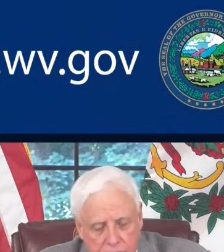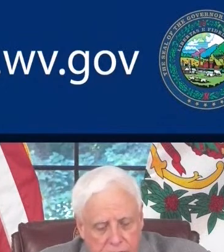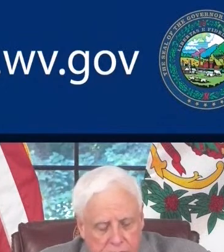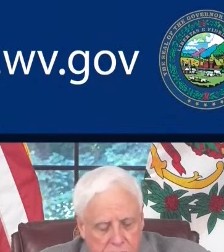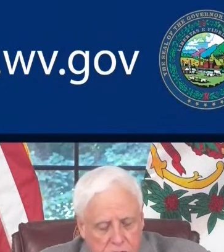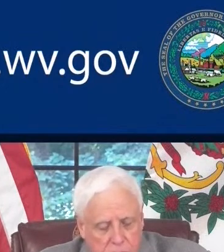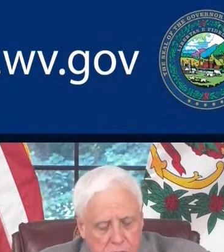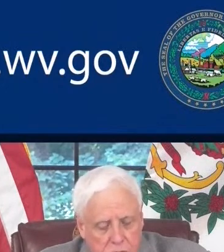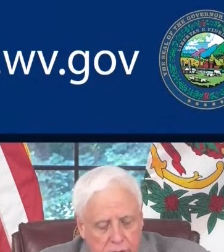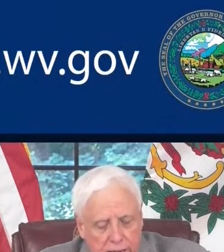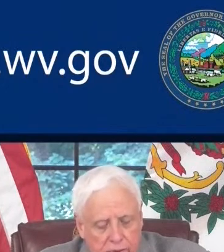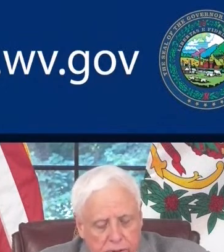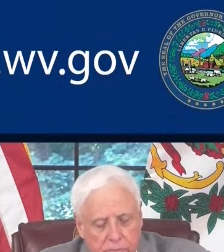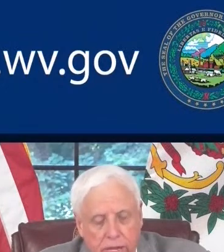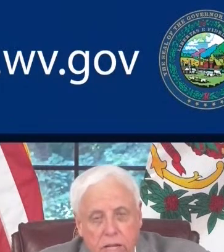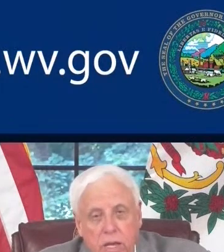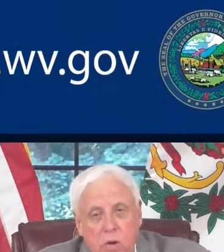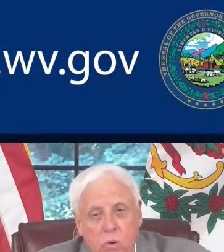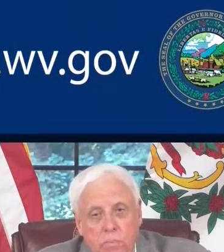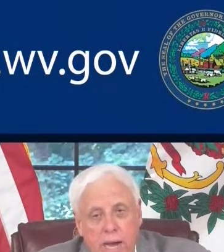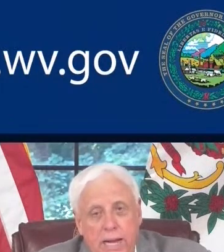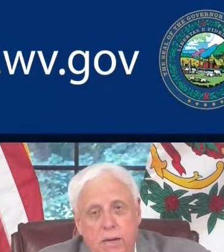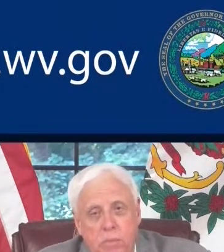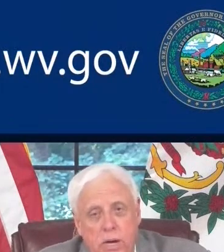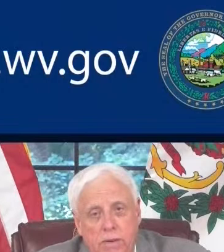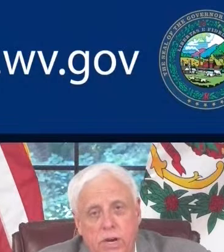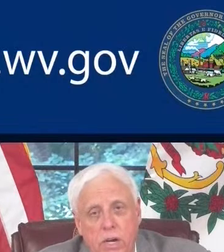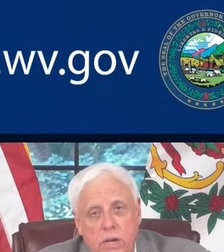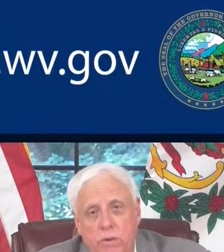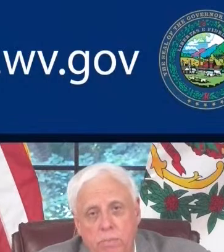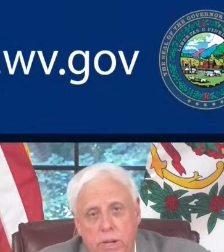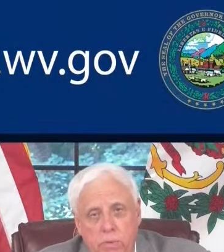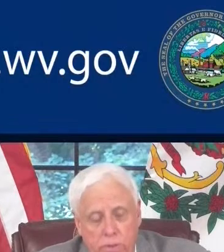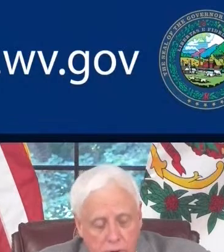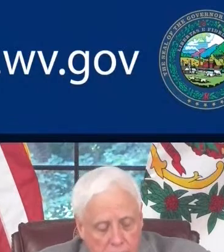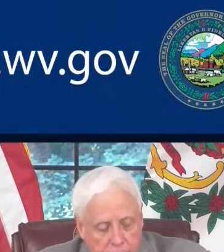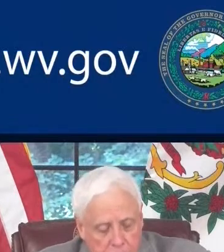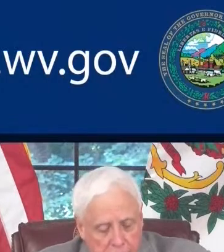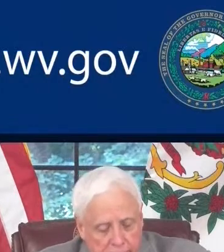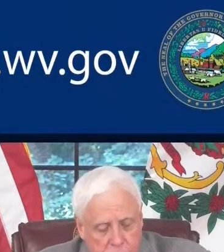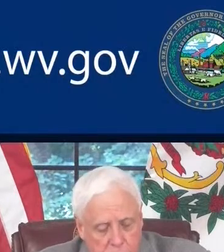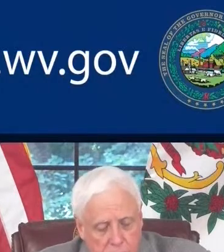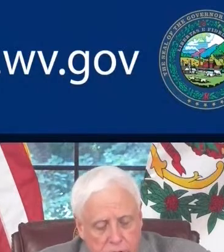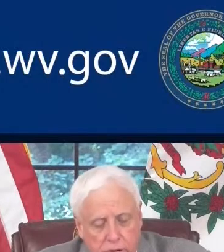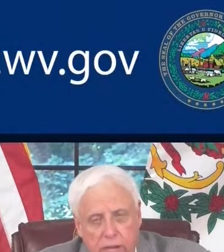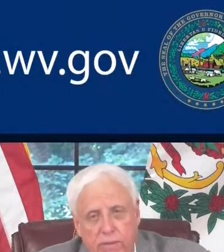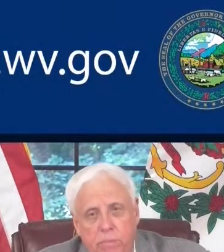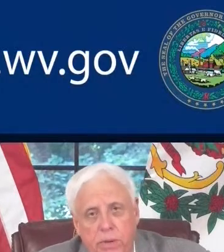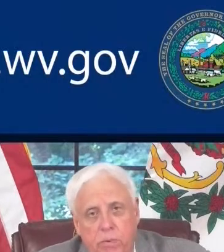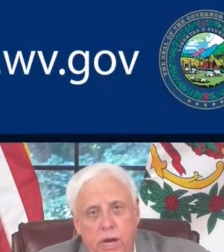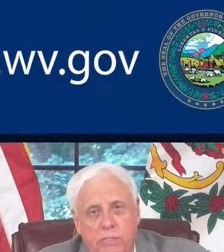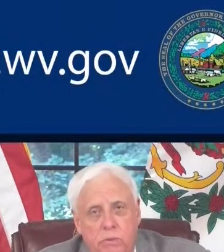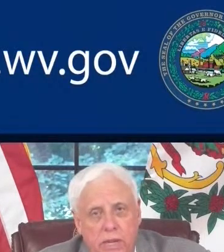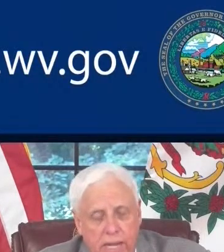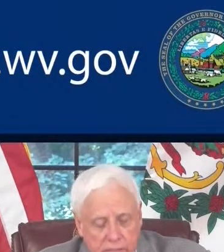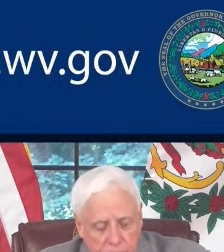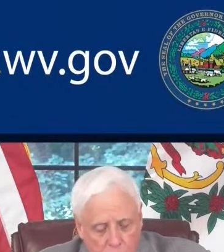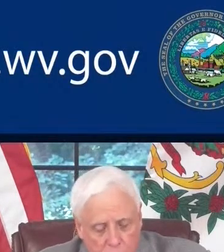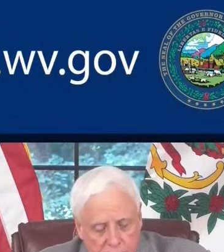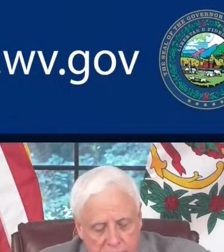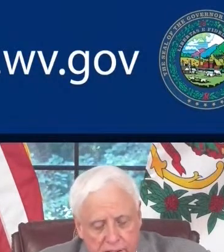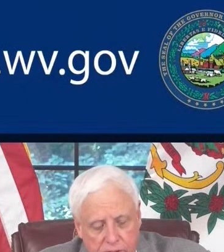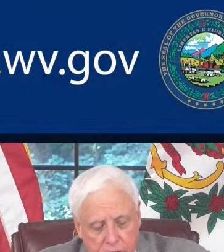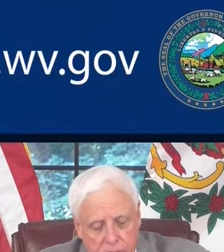161,705, and you know, that's just because of lack of update. We're back above 100 people that are hospitalized. We're 111 people hospitalized